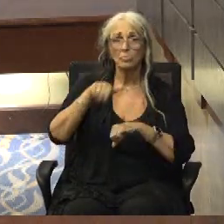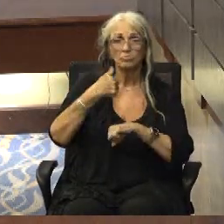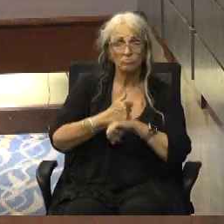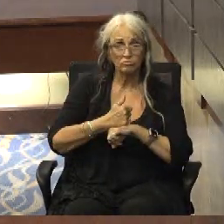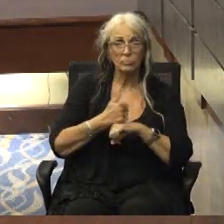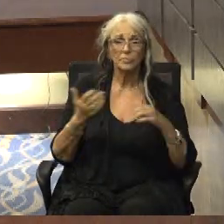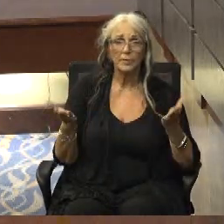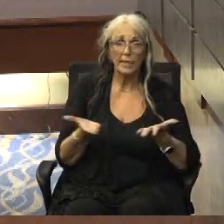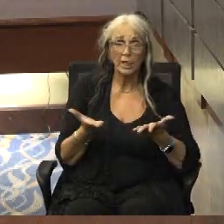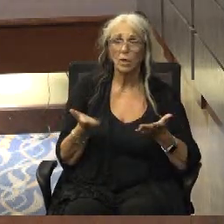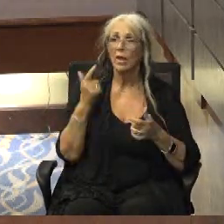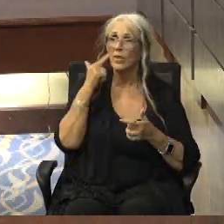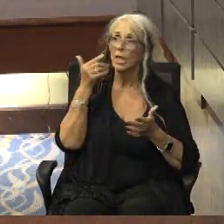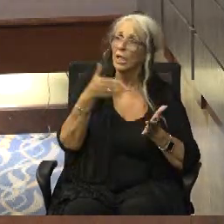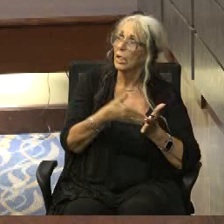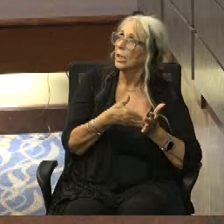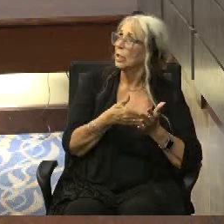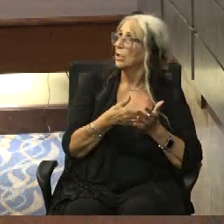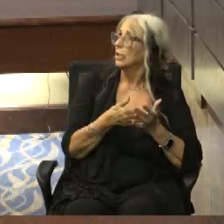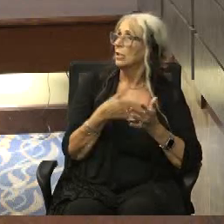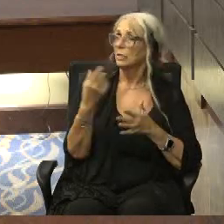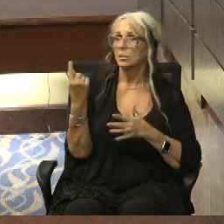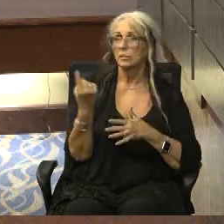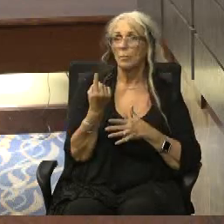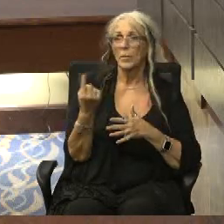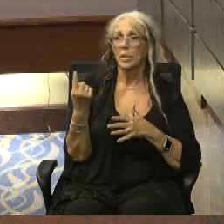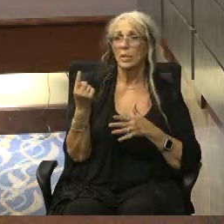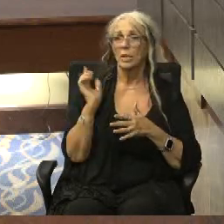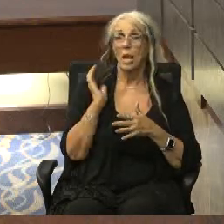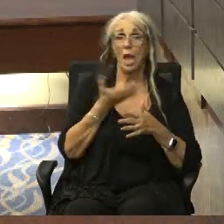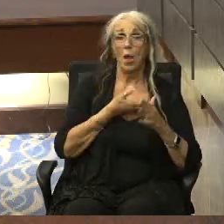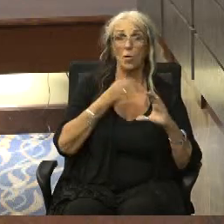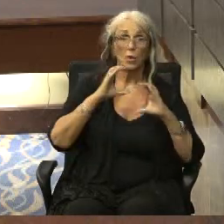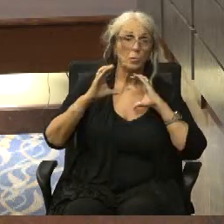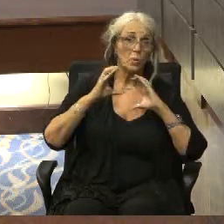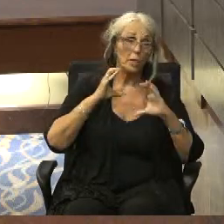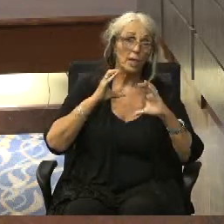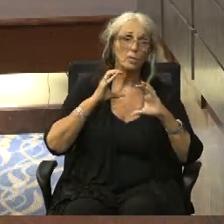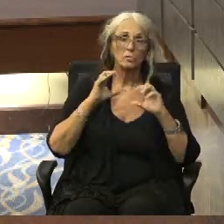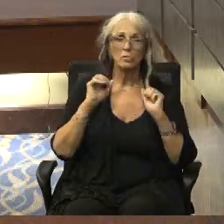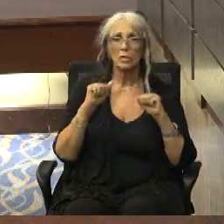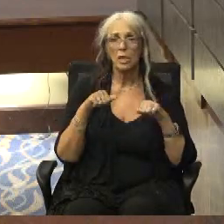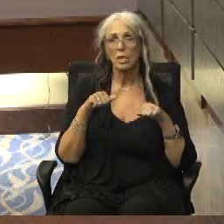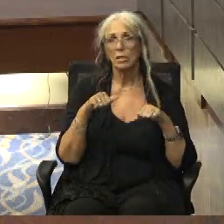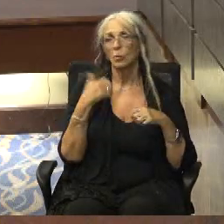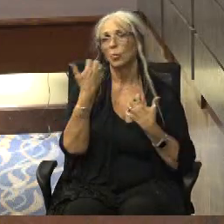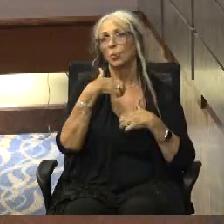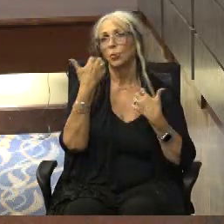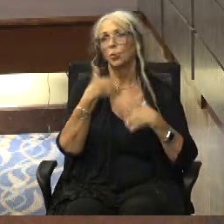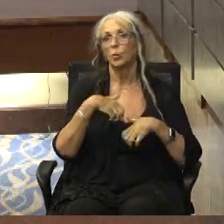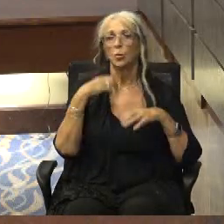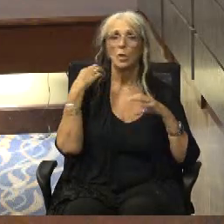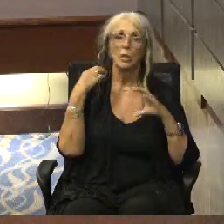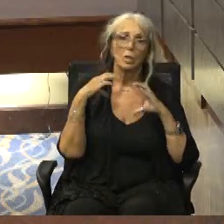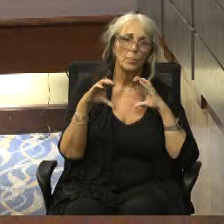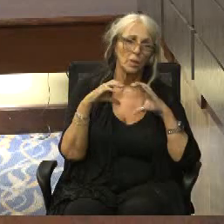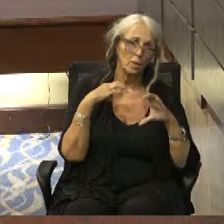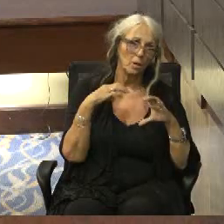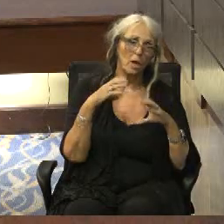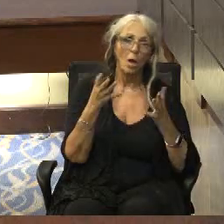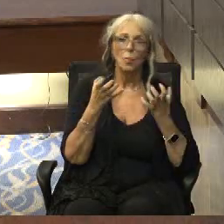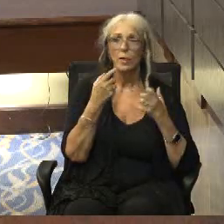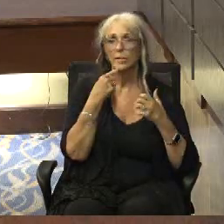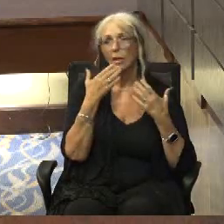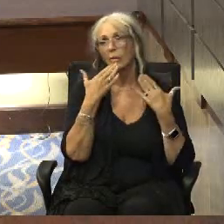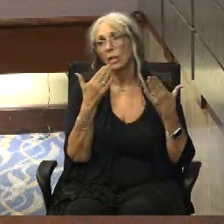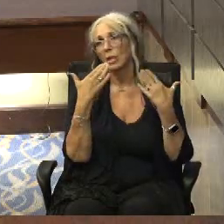think that, again, this is going to be something that our communications team will be able to use. And we have an incredible communications team. I just want to say how thankful